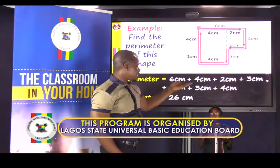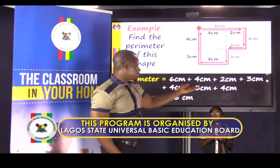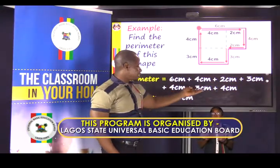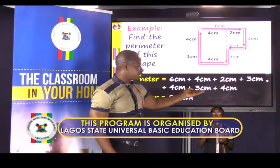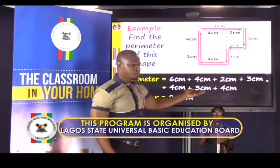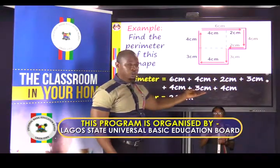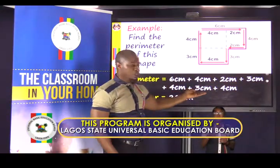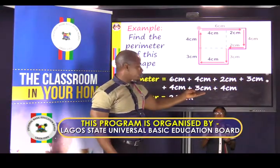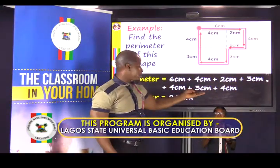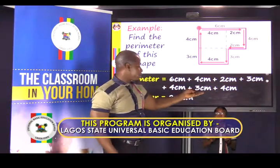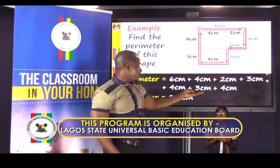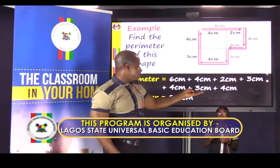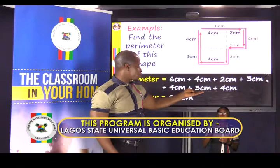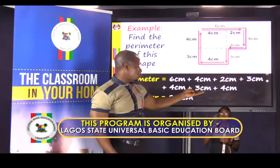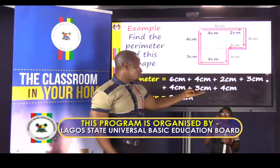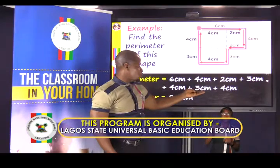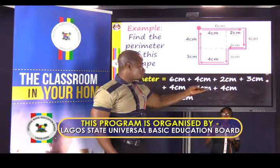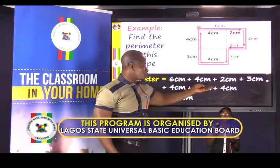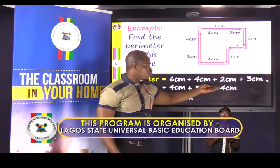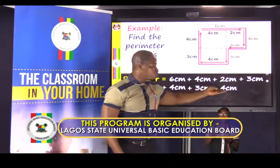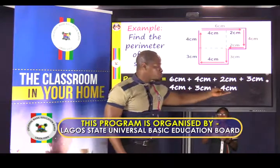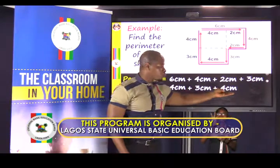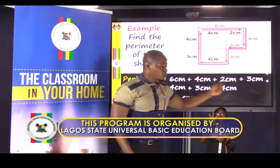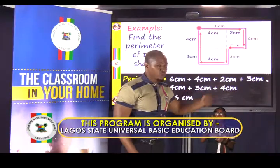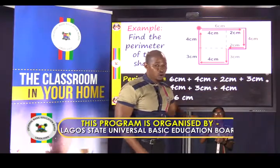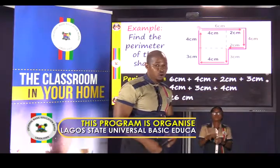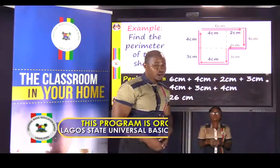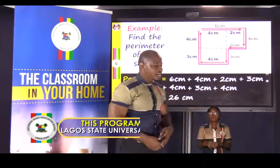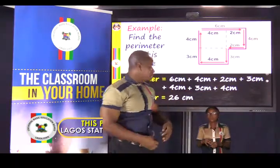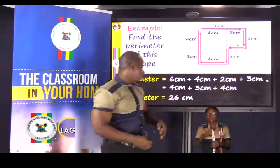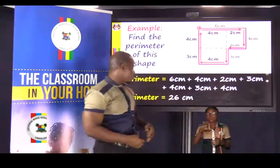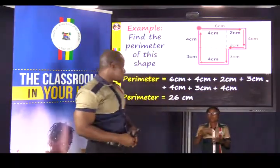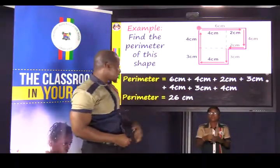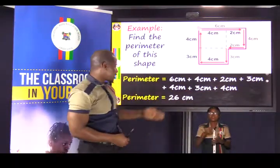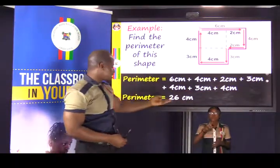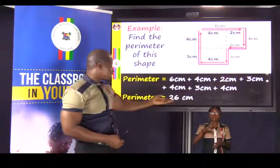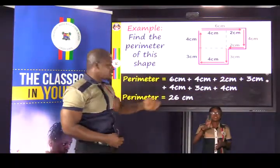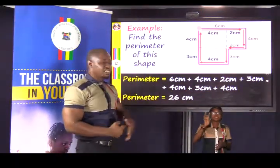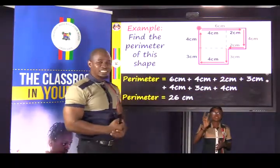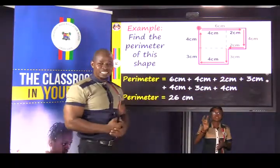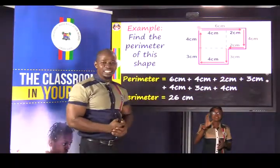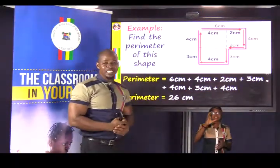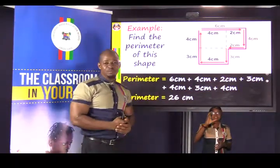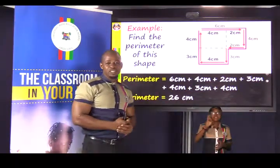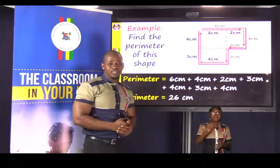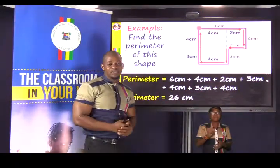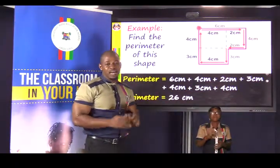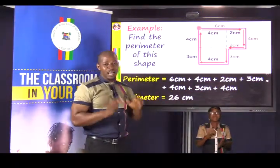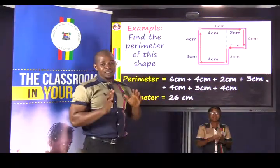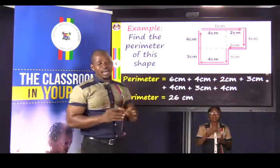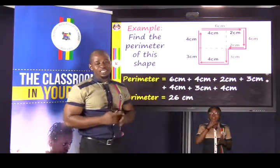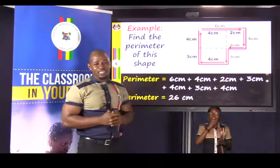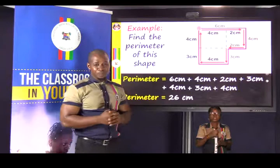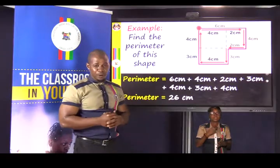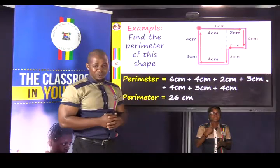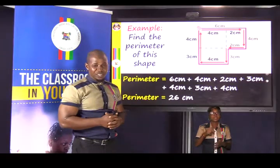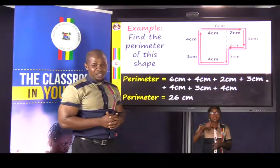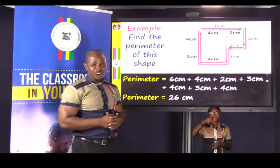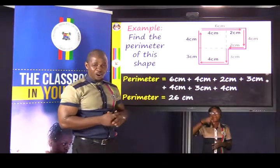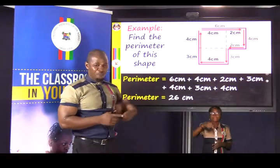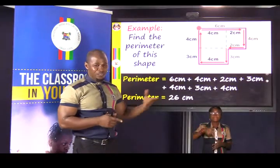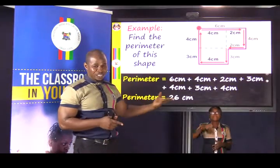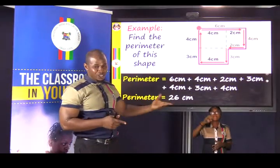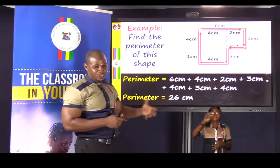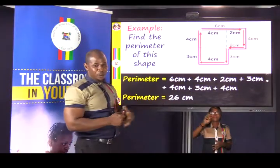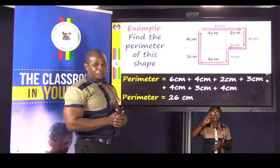19. 19 plus 3 is 22. 22 plus 4 is 26 centimeter. And that is the